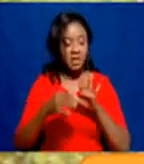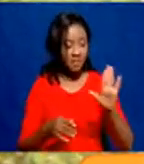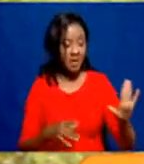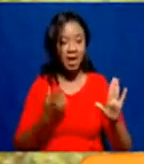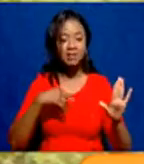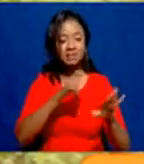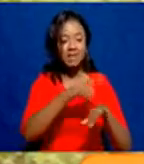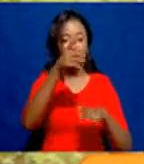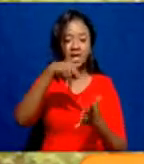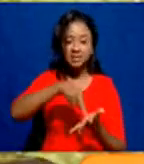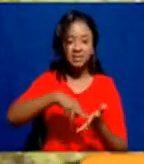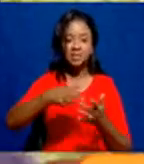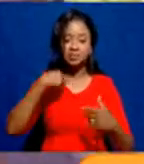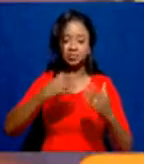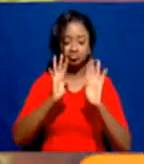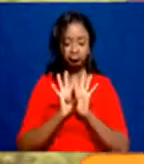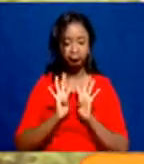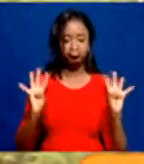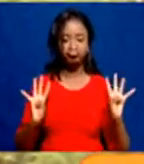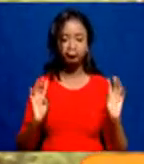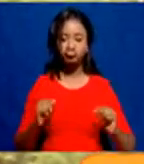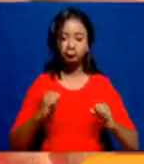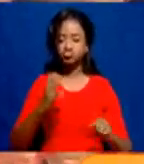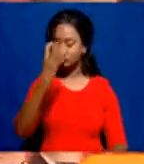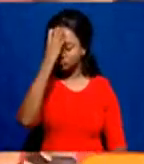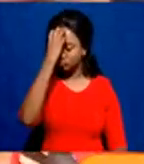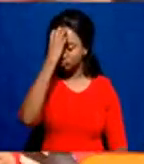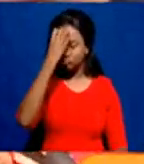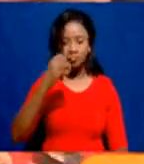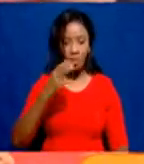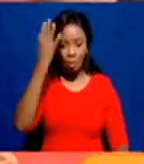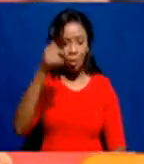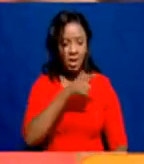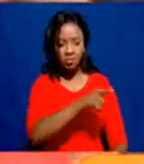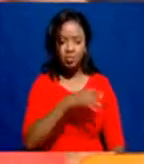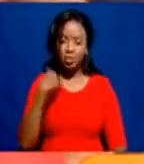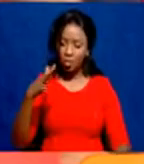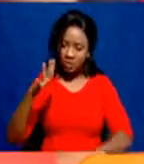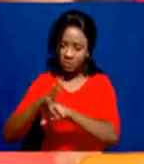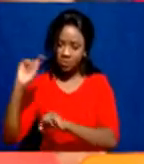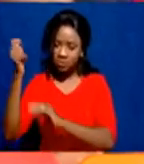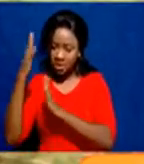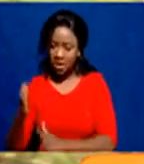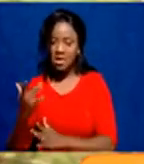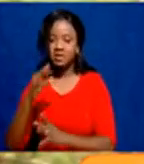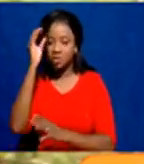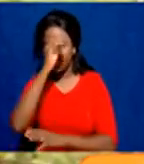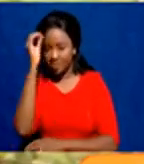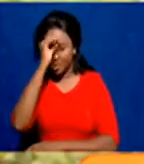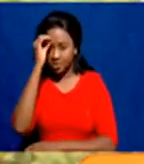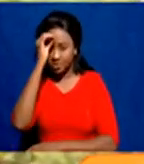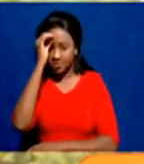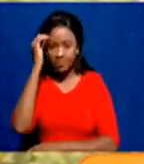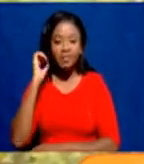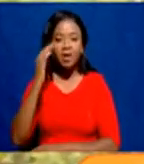Mulionekana pale mukipigwa picha. Mumekasirika because you have been on the side of the Kenyan people over this